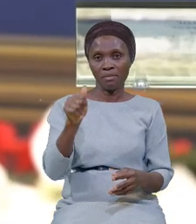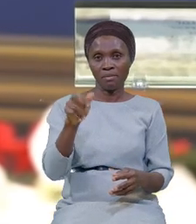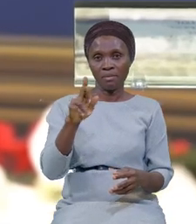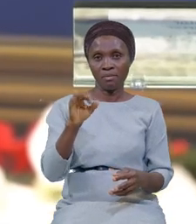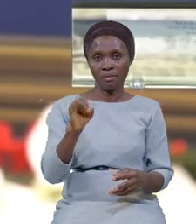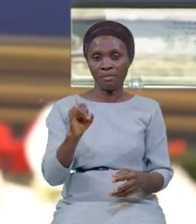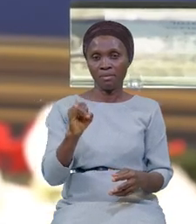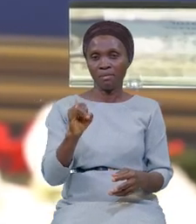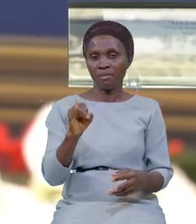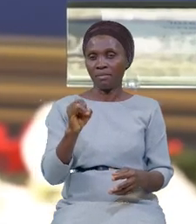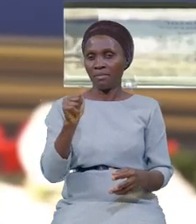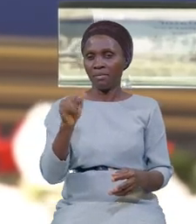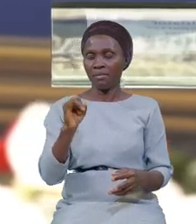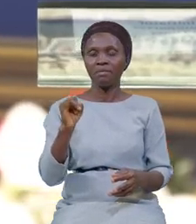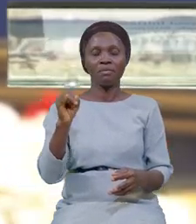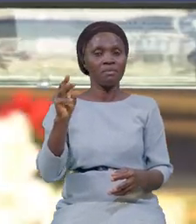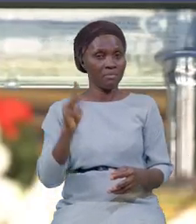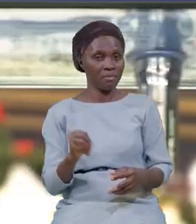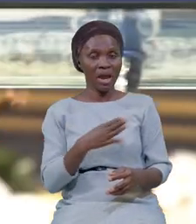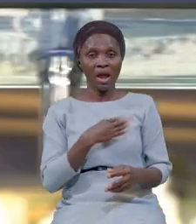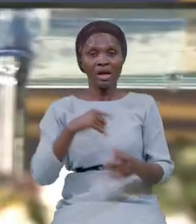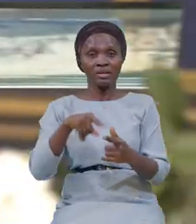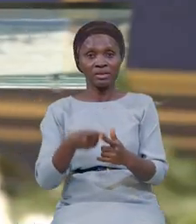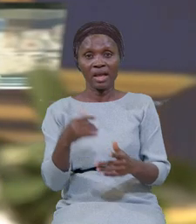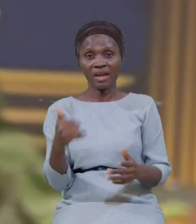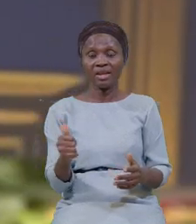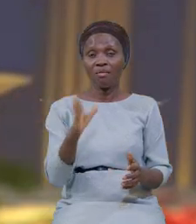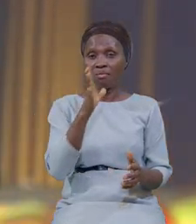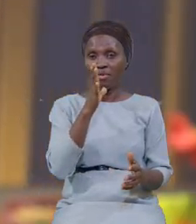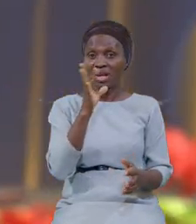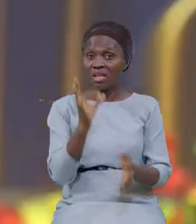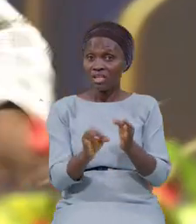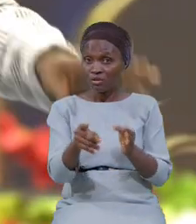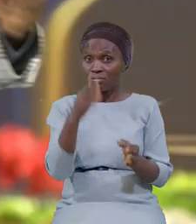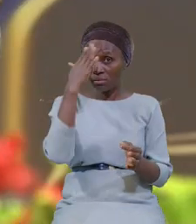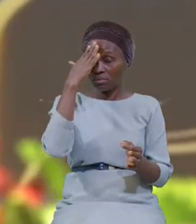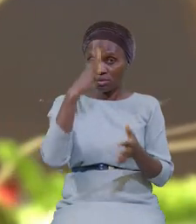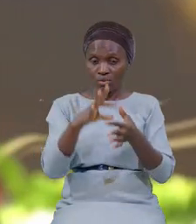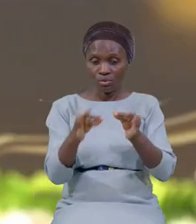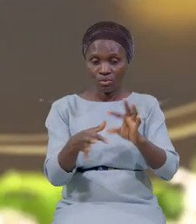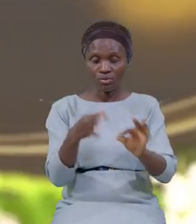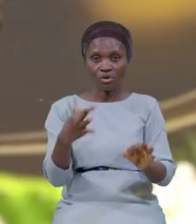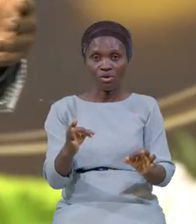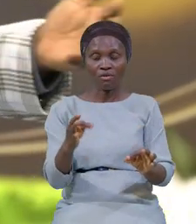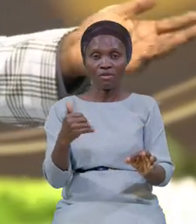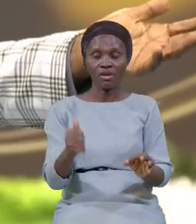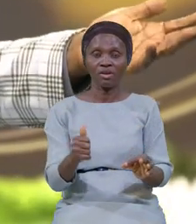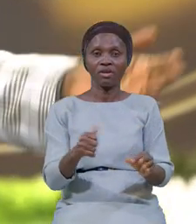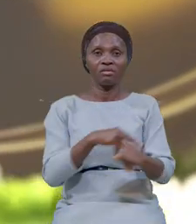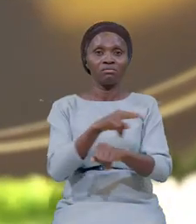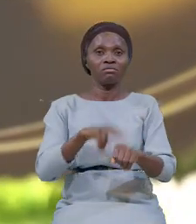mother. If you know the story of the nation of Israel, they were a nation